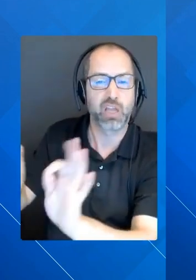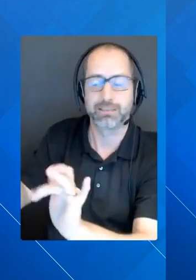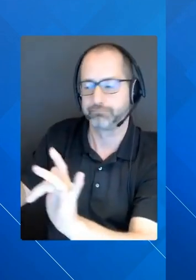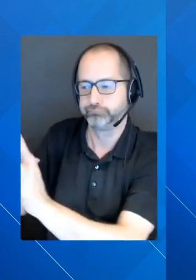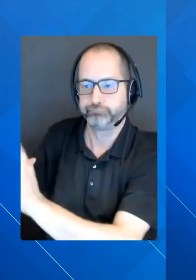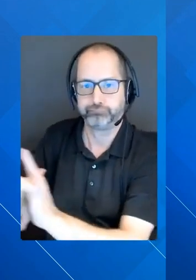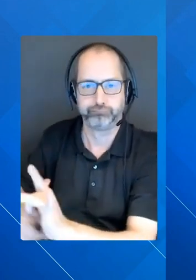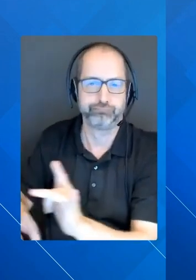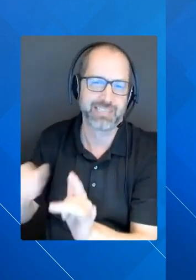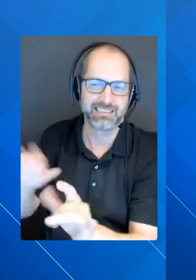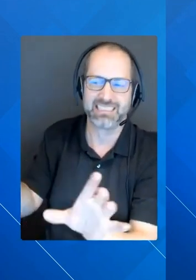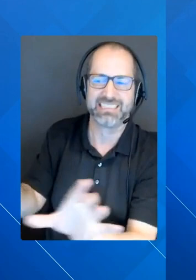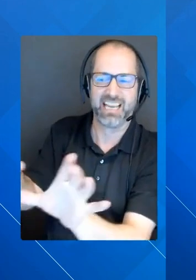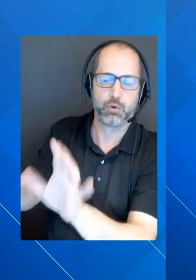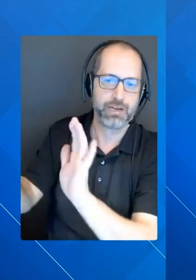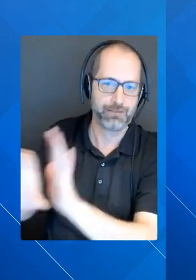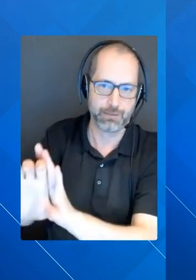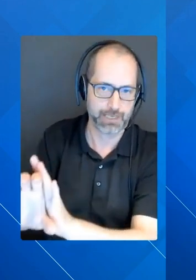a decorative image.